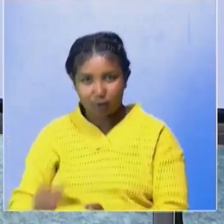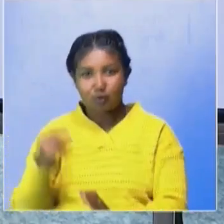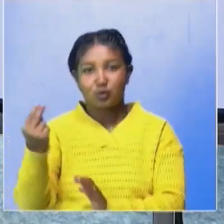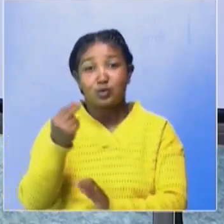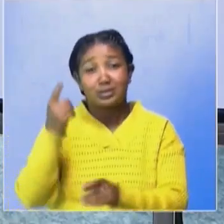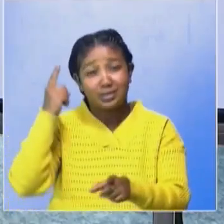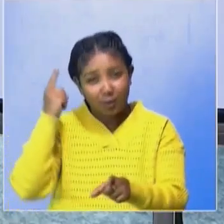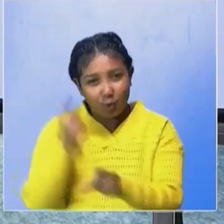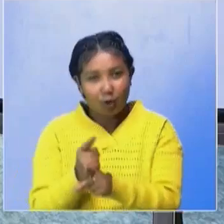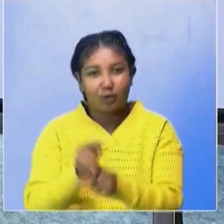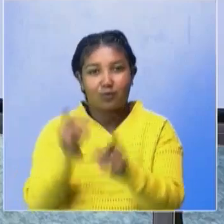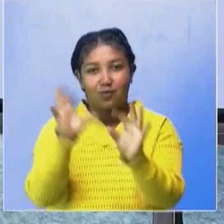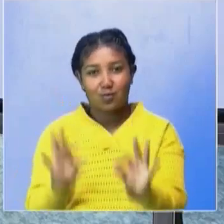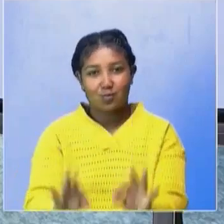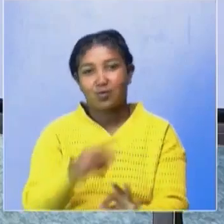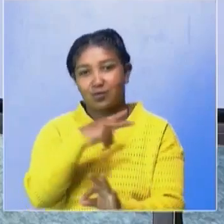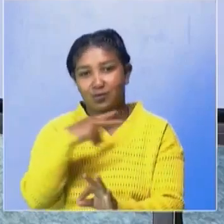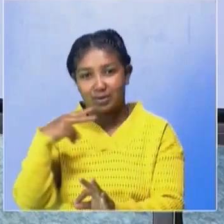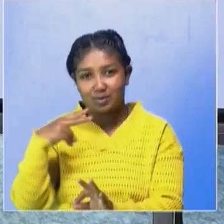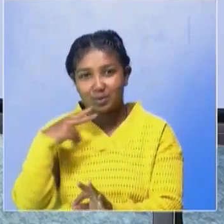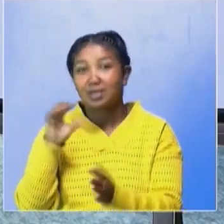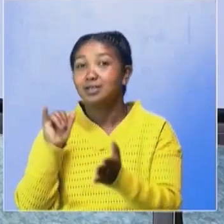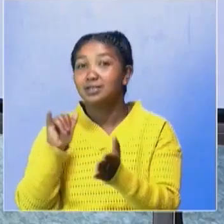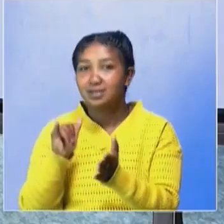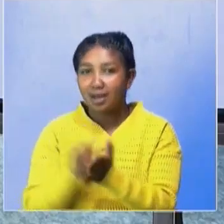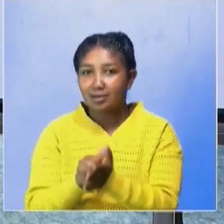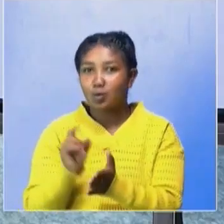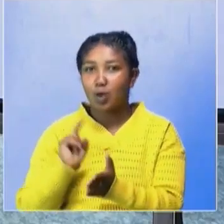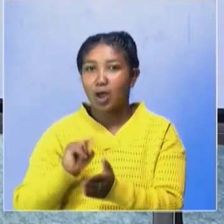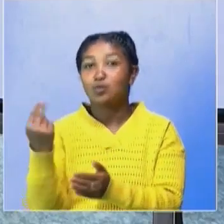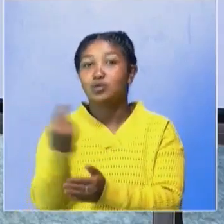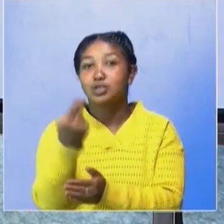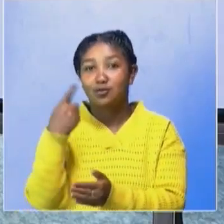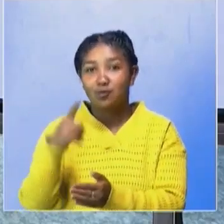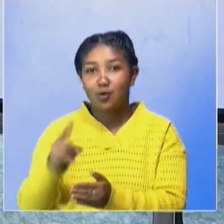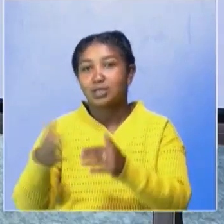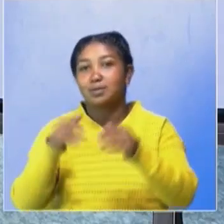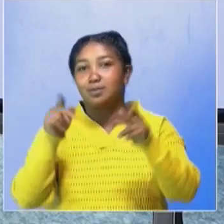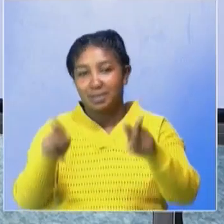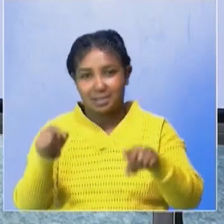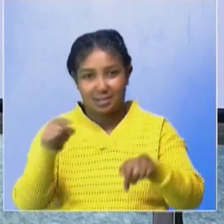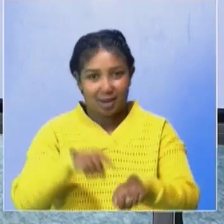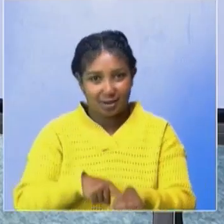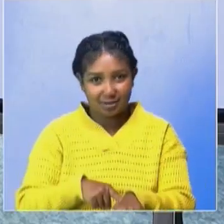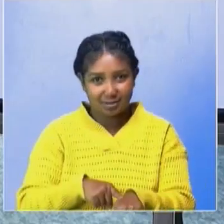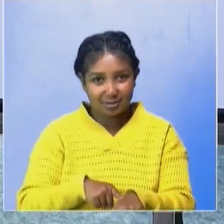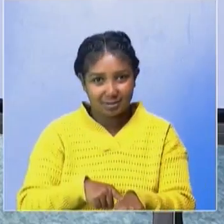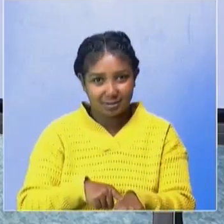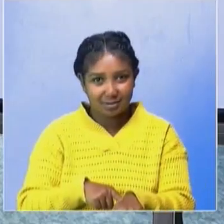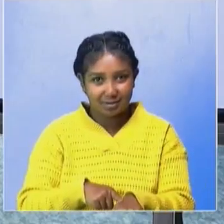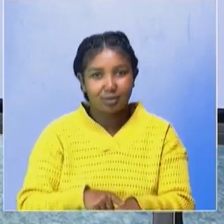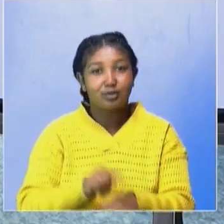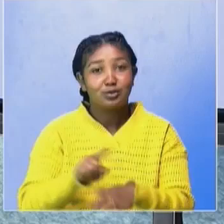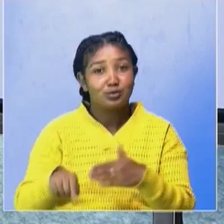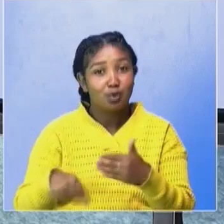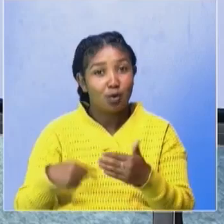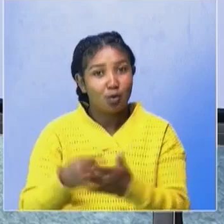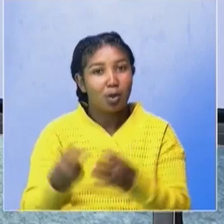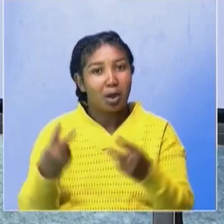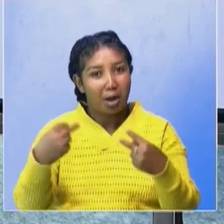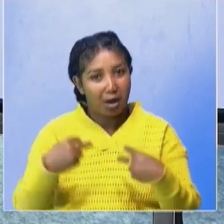the correct form of verbs that we are using for simple present tense. So we were